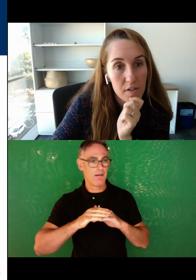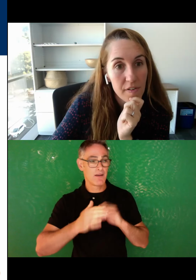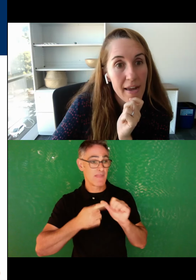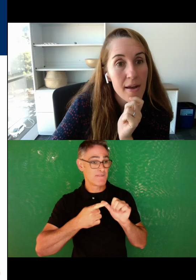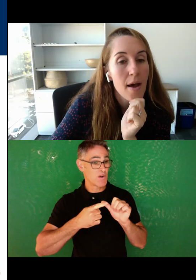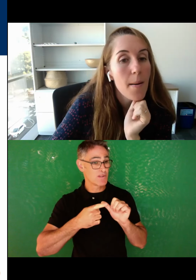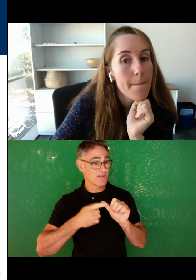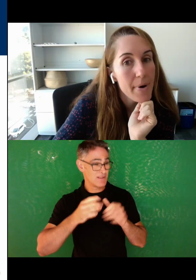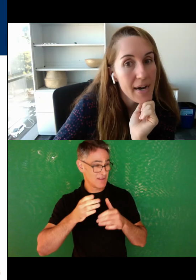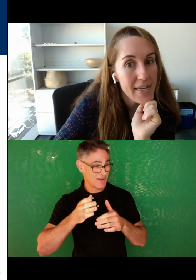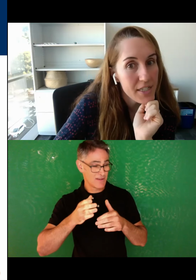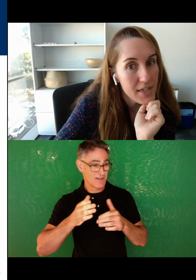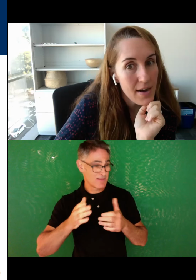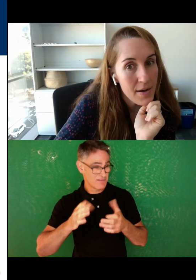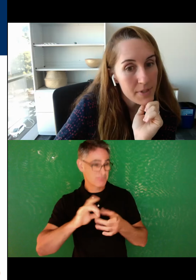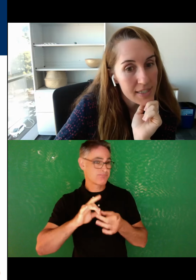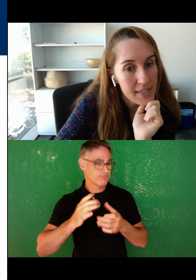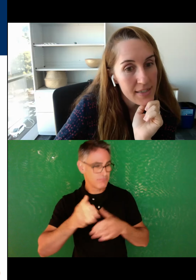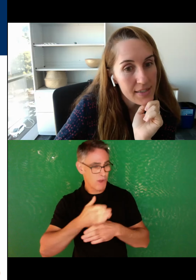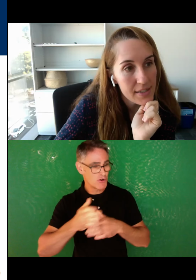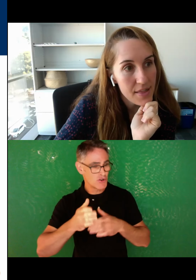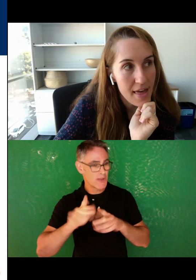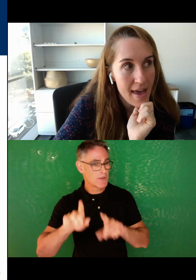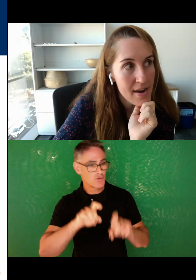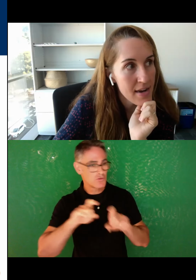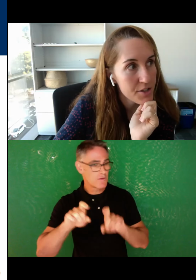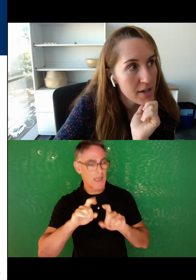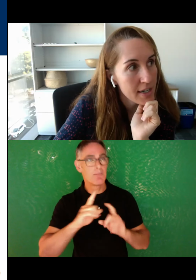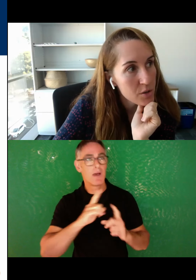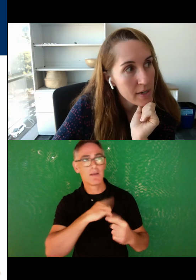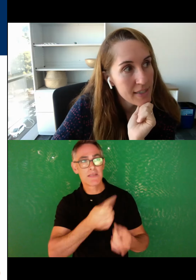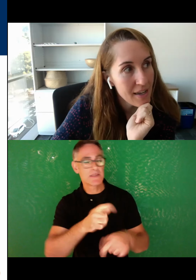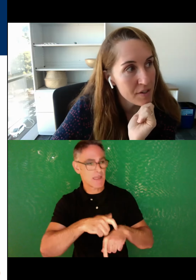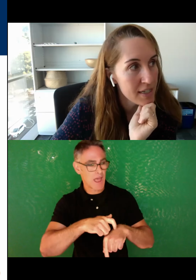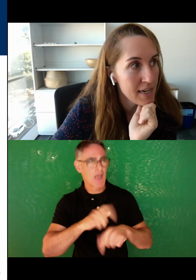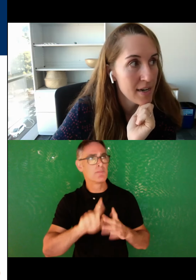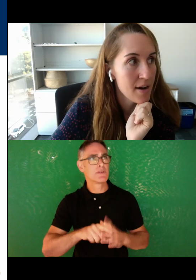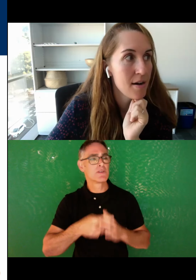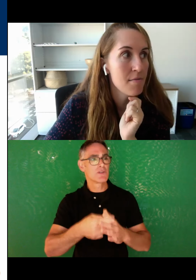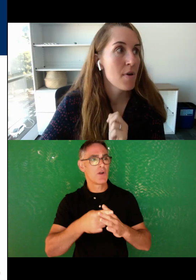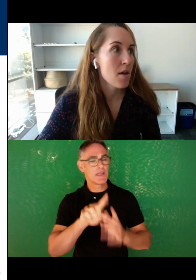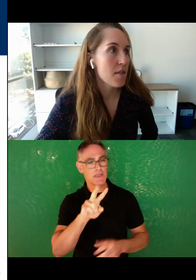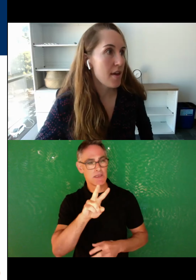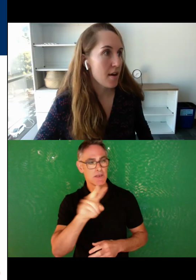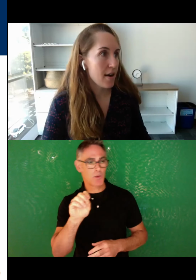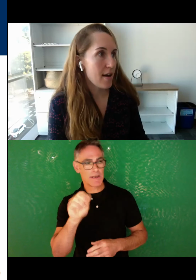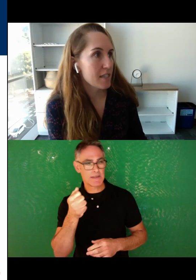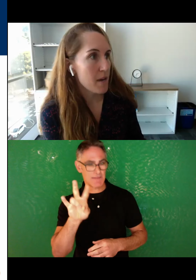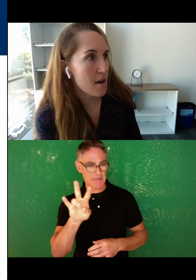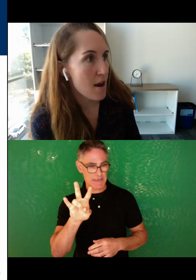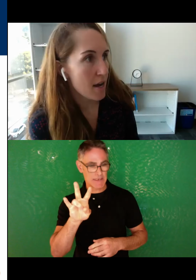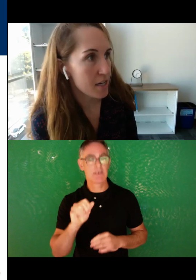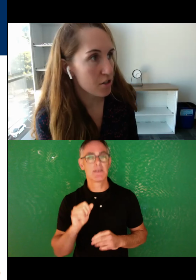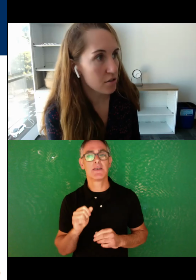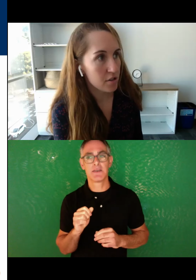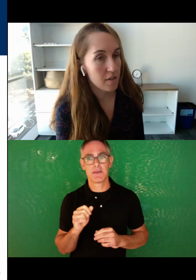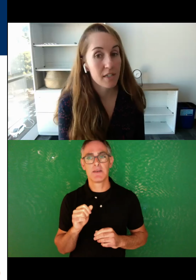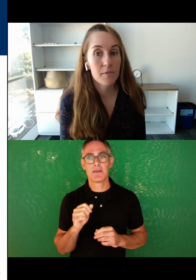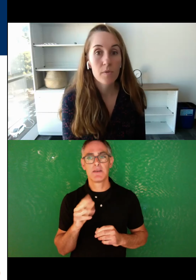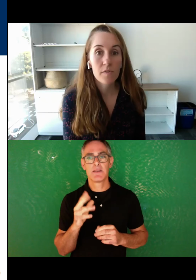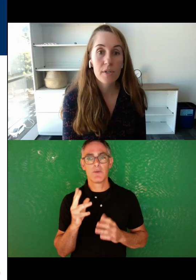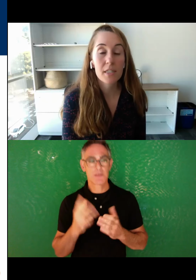partnership survey, but since then, starting in 2017, there has been an